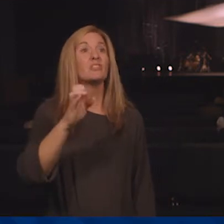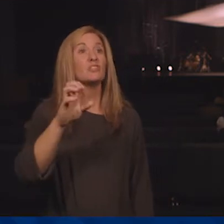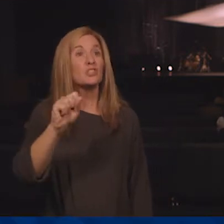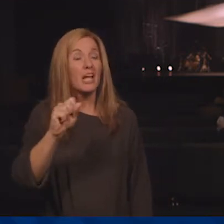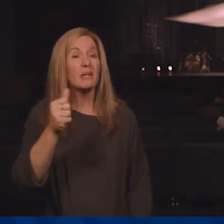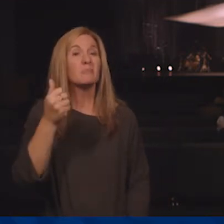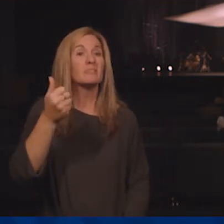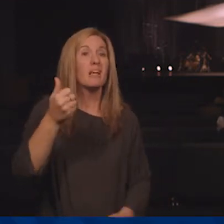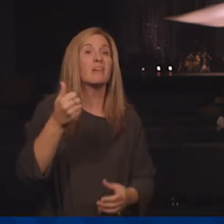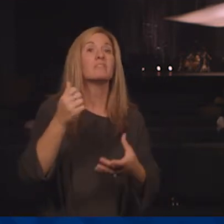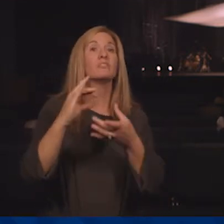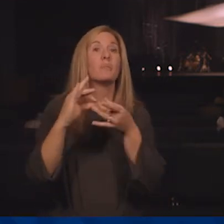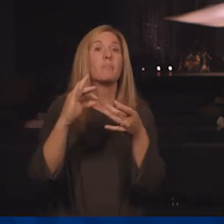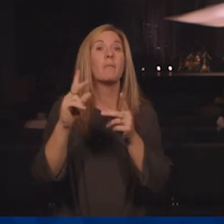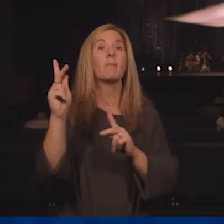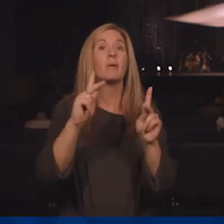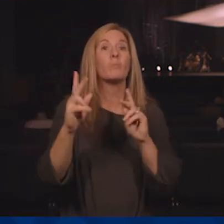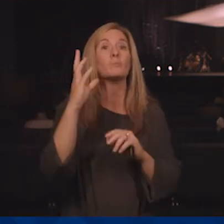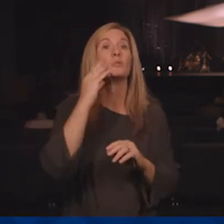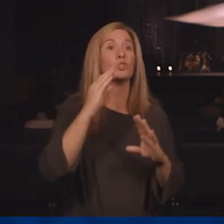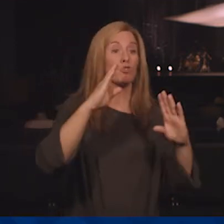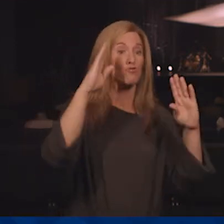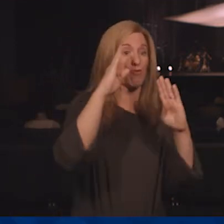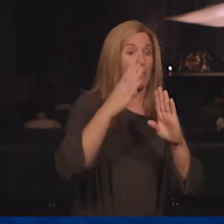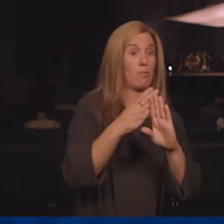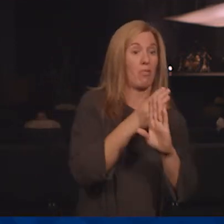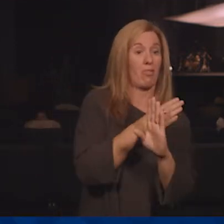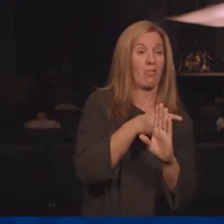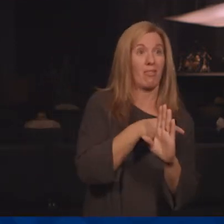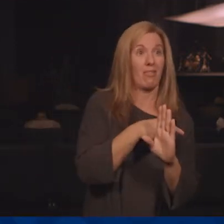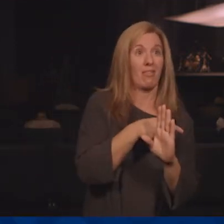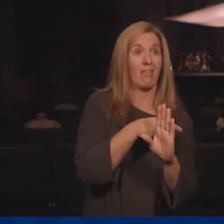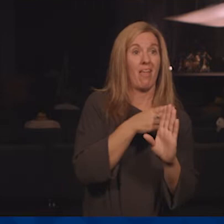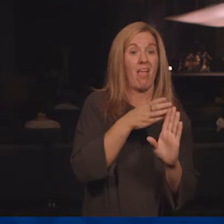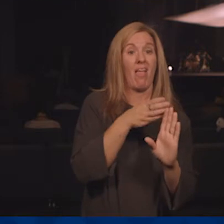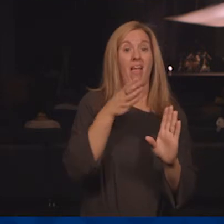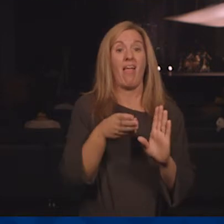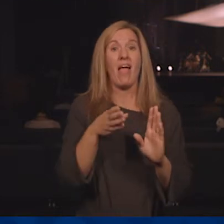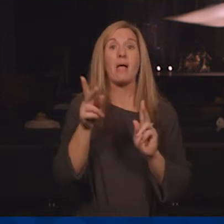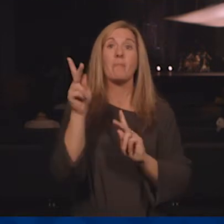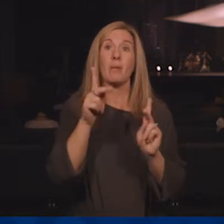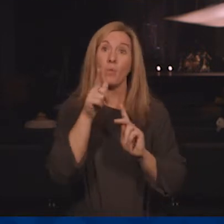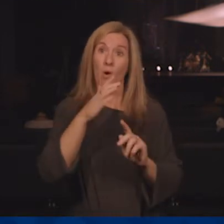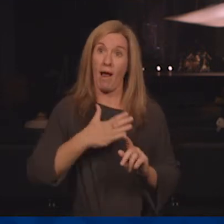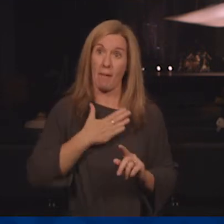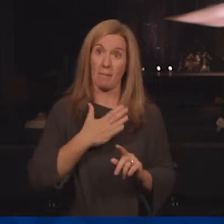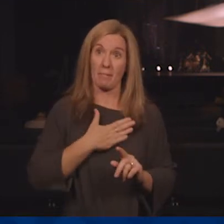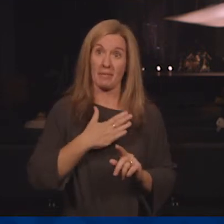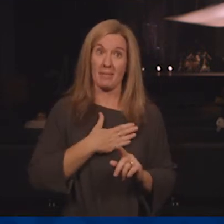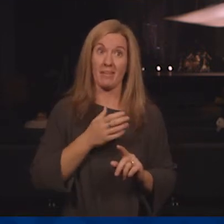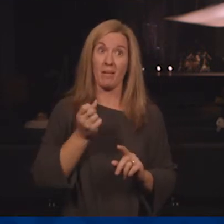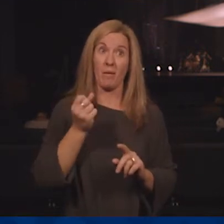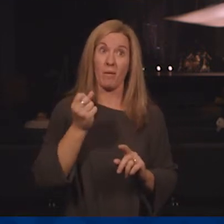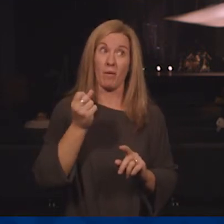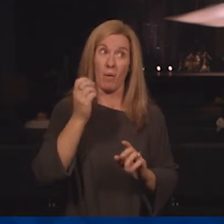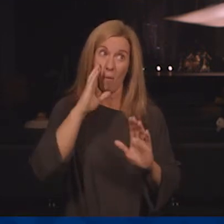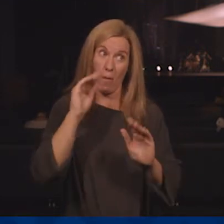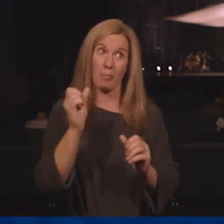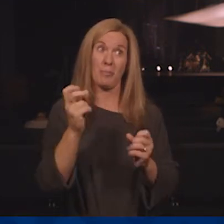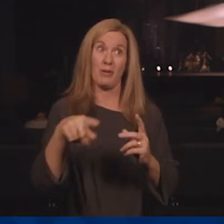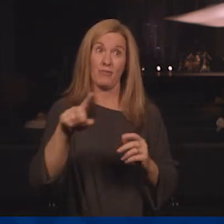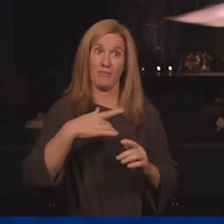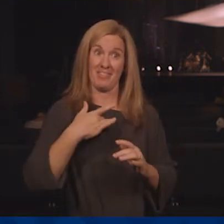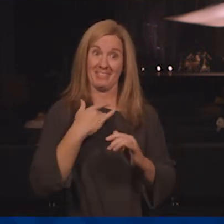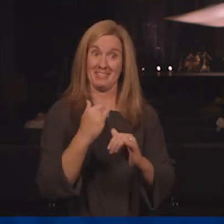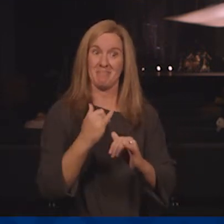trouble. Anyone identify? And people who are happy. I hope many identify. And then he starts talking about